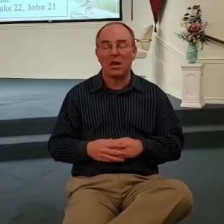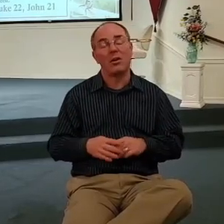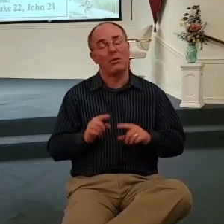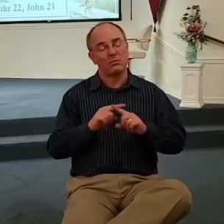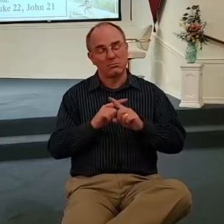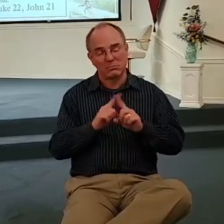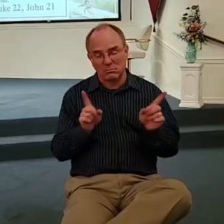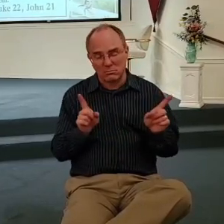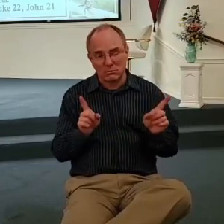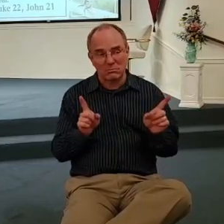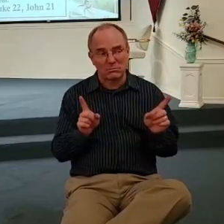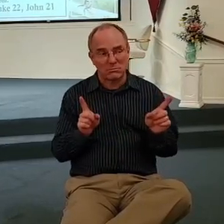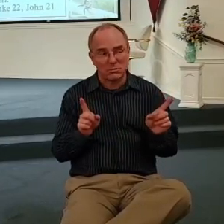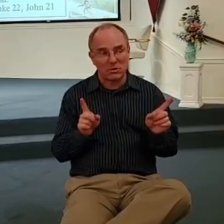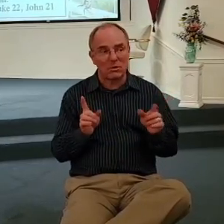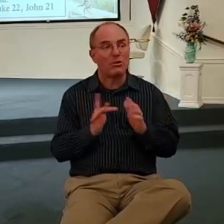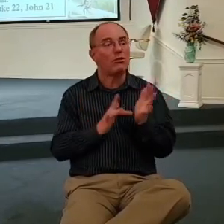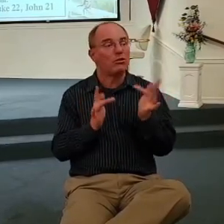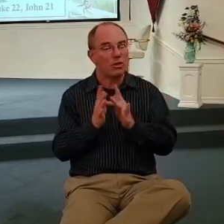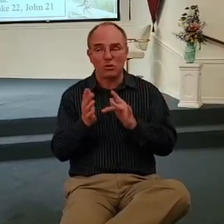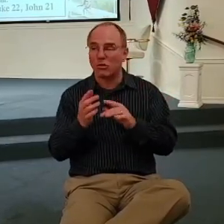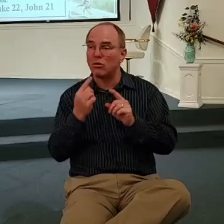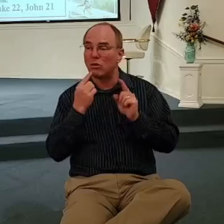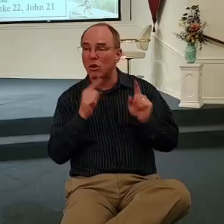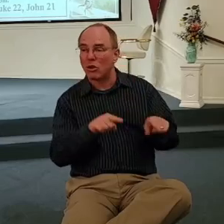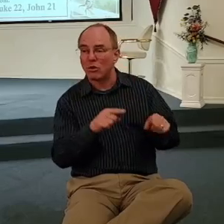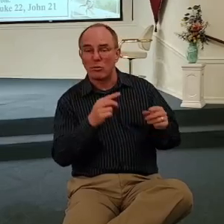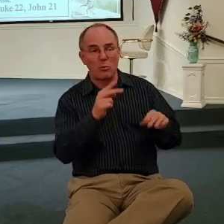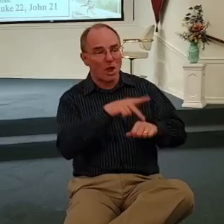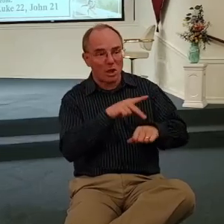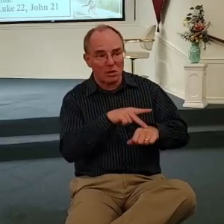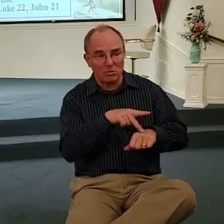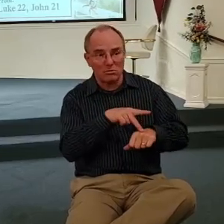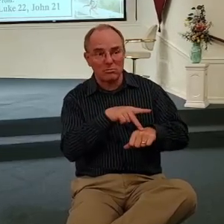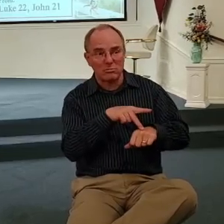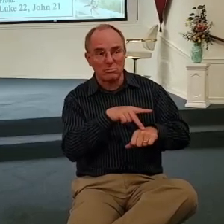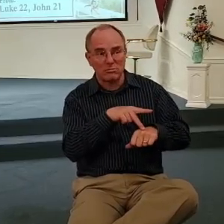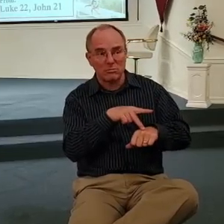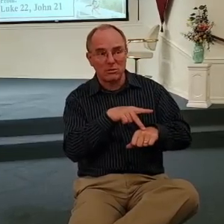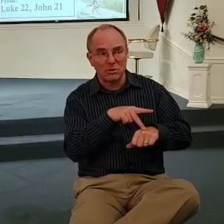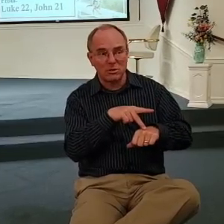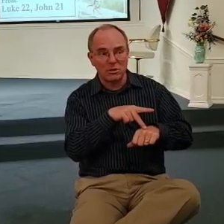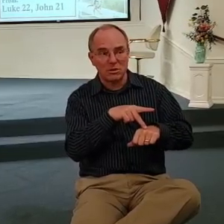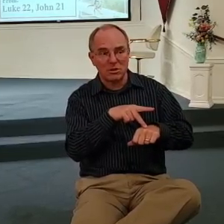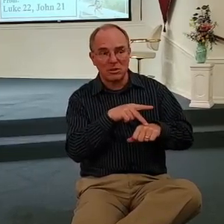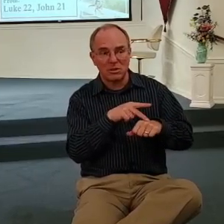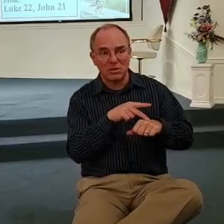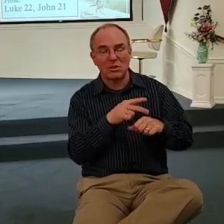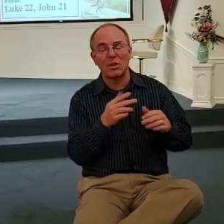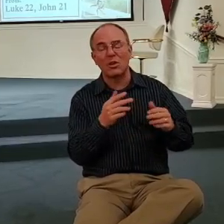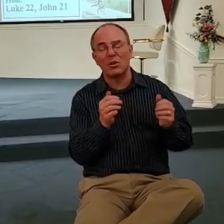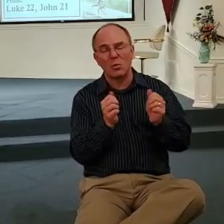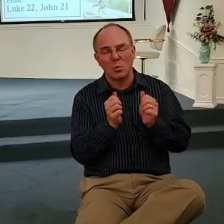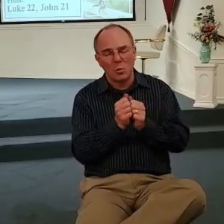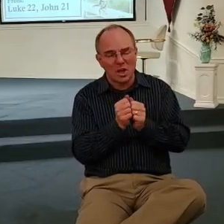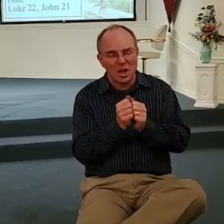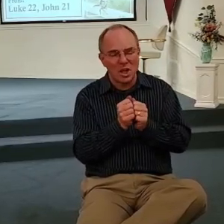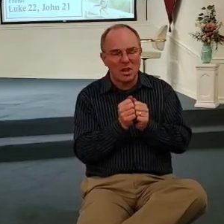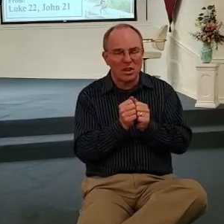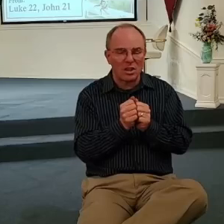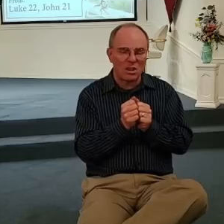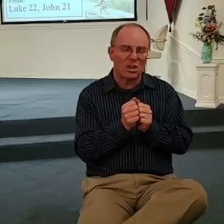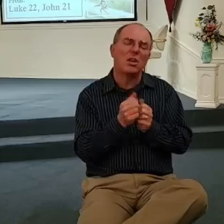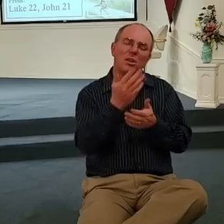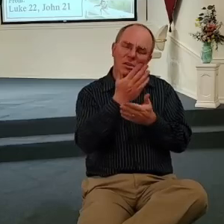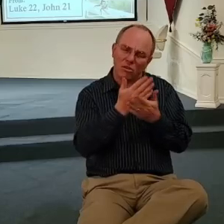Nonetheless, Jesus responds to Peter, albeit bleak, with a slight side of